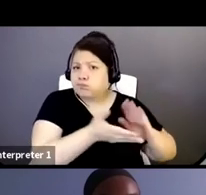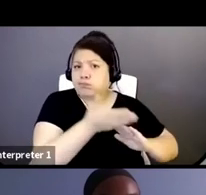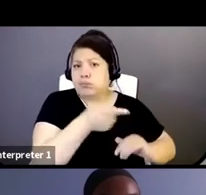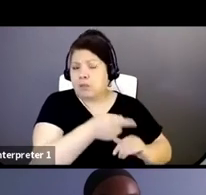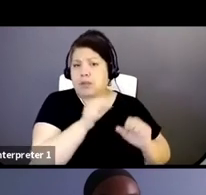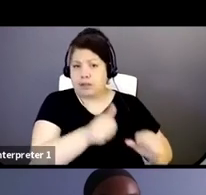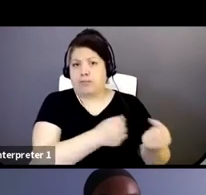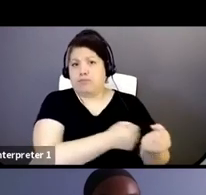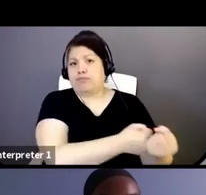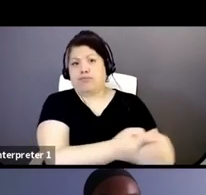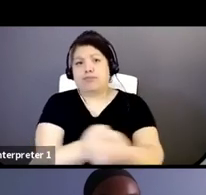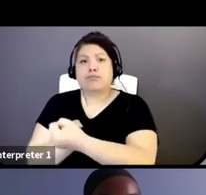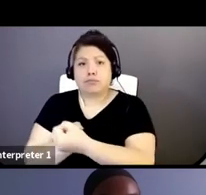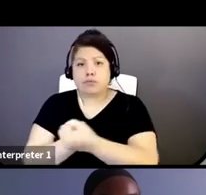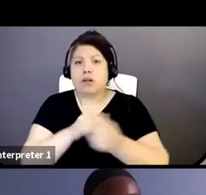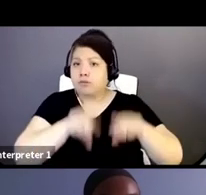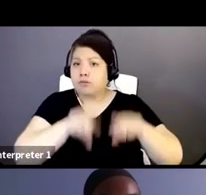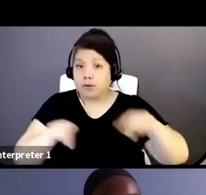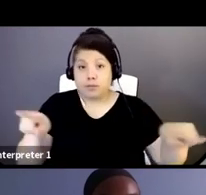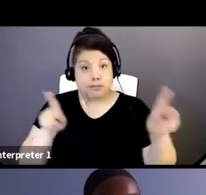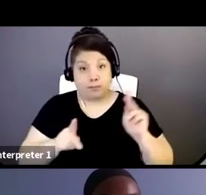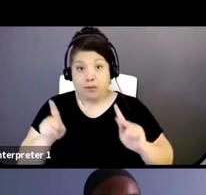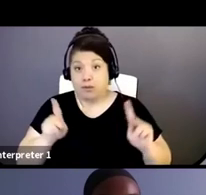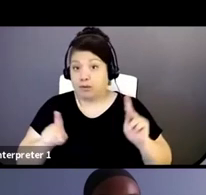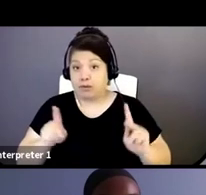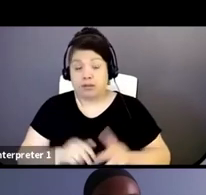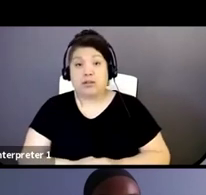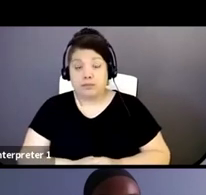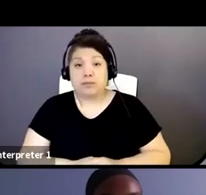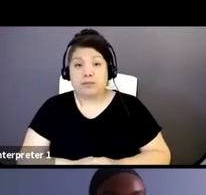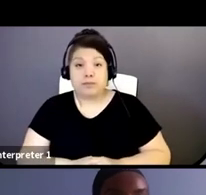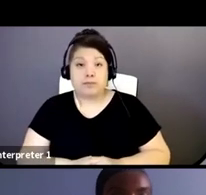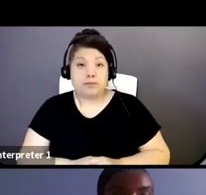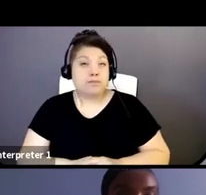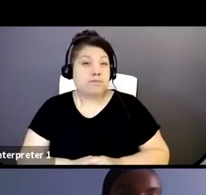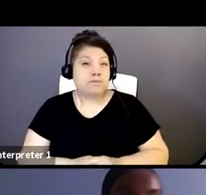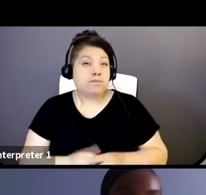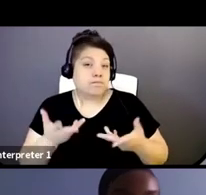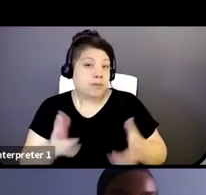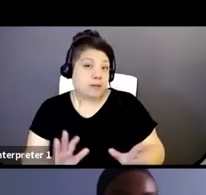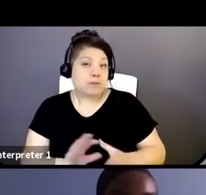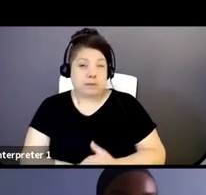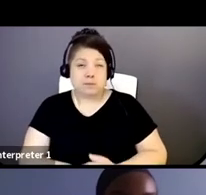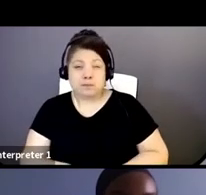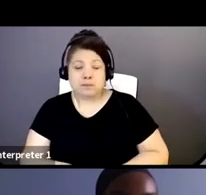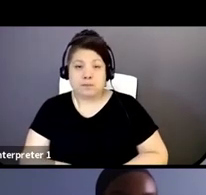all. And yeah, that's really all I have to say.